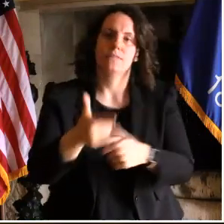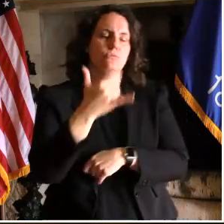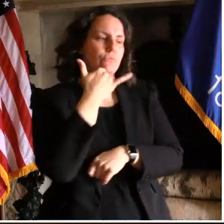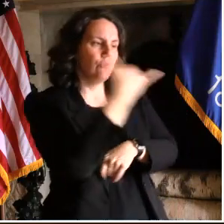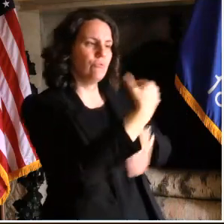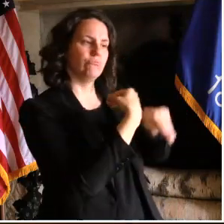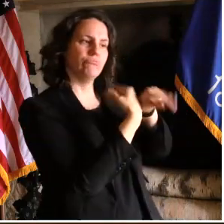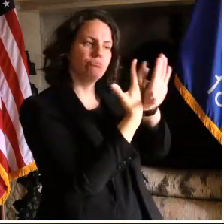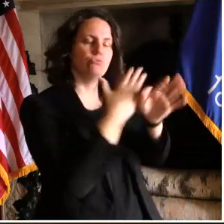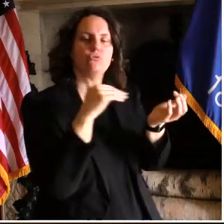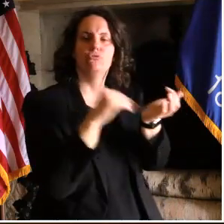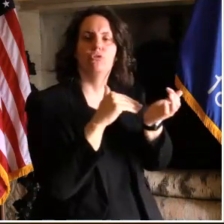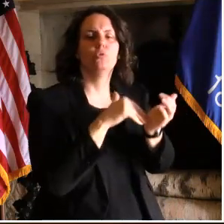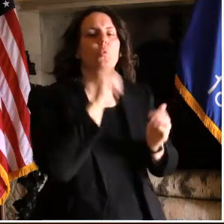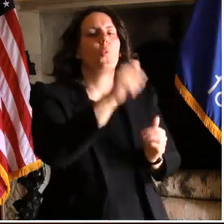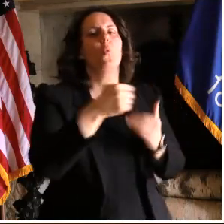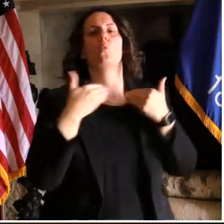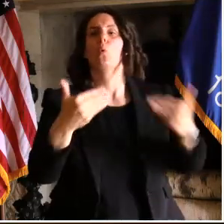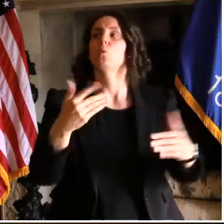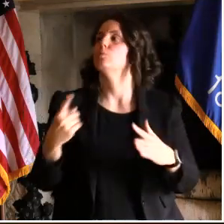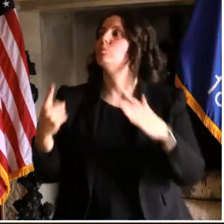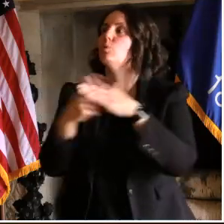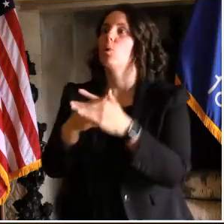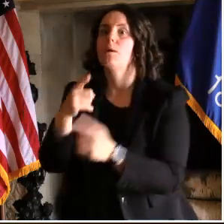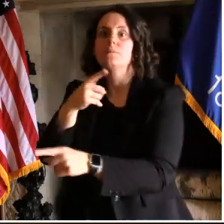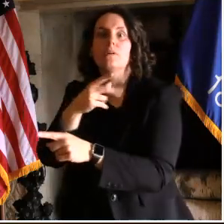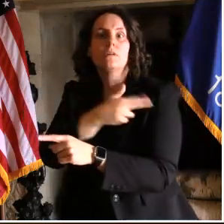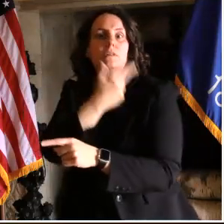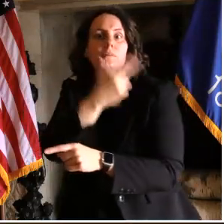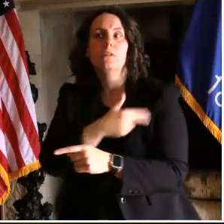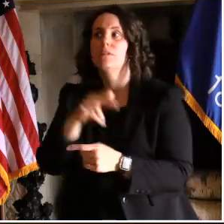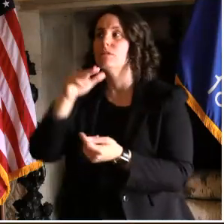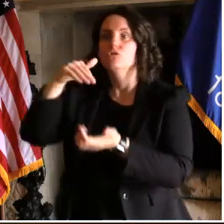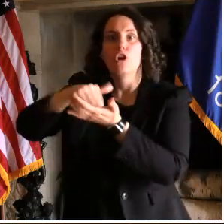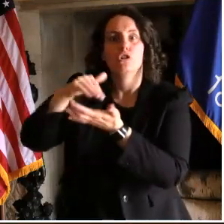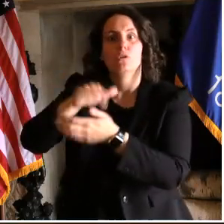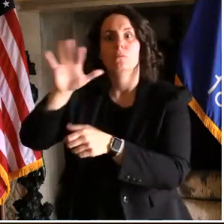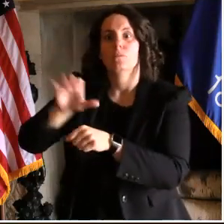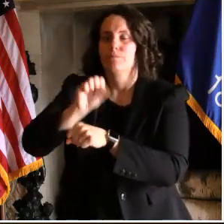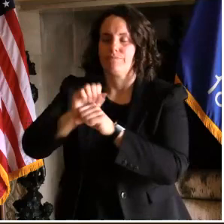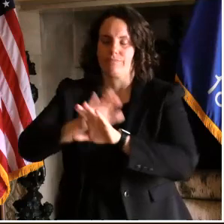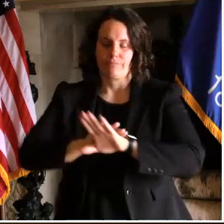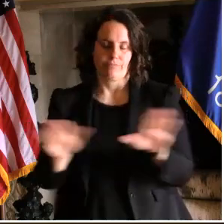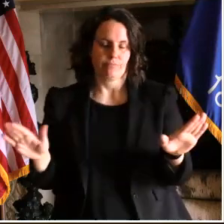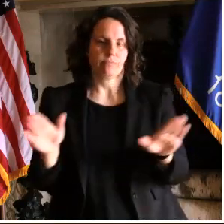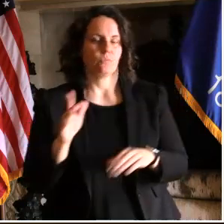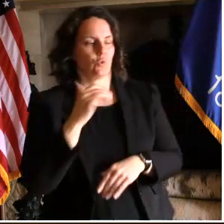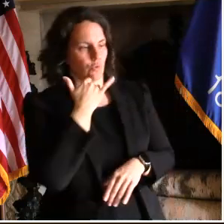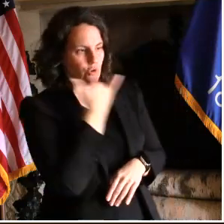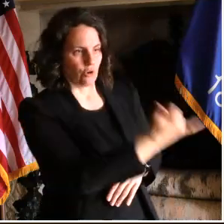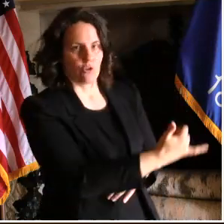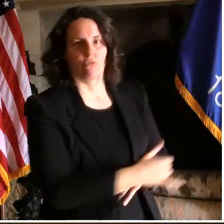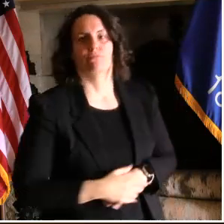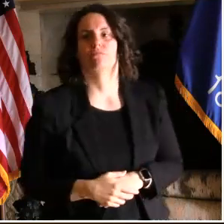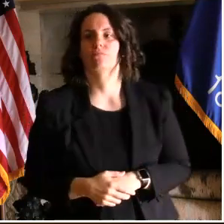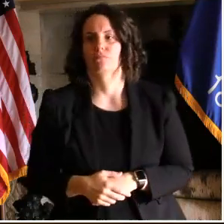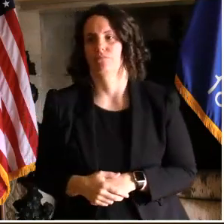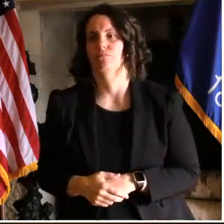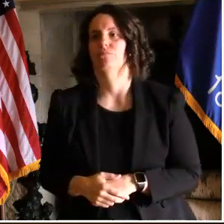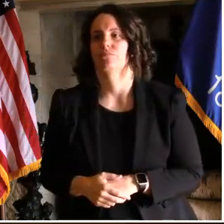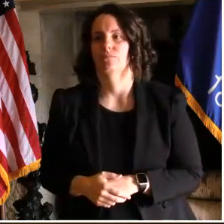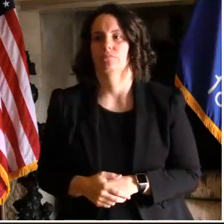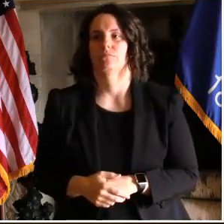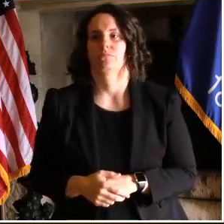We know that older adults are particularly at risk for complications from COVID-19. And just as schools are a